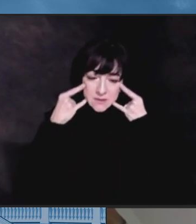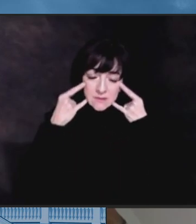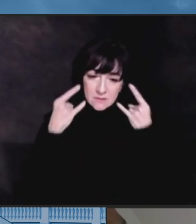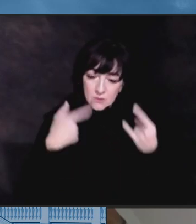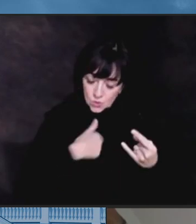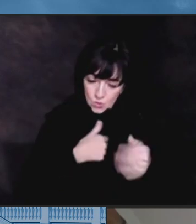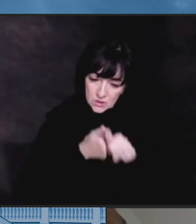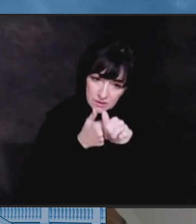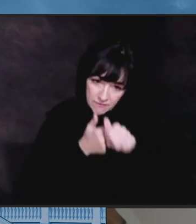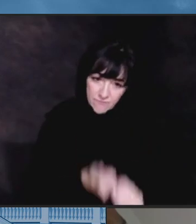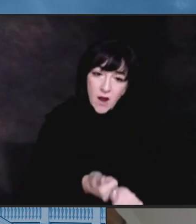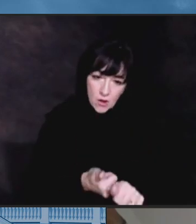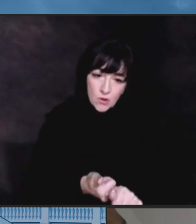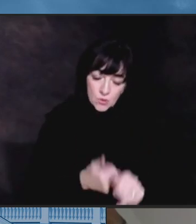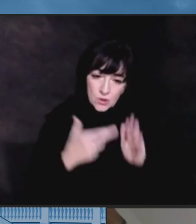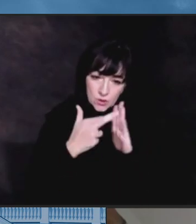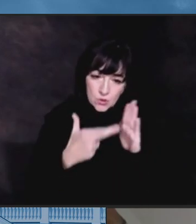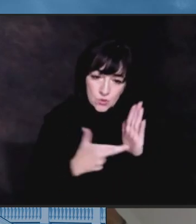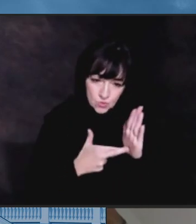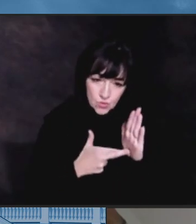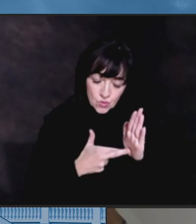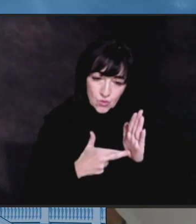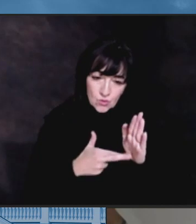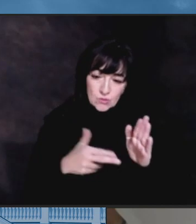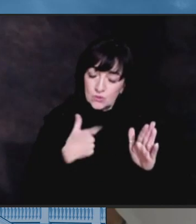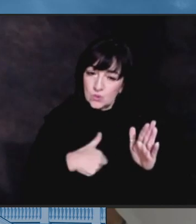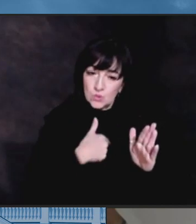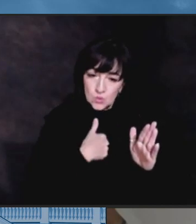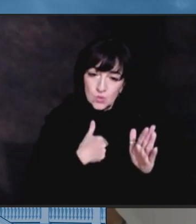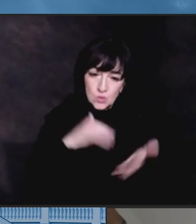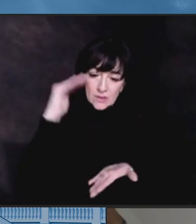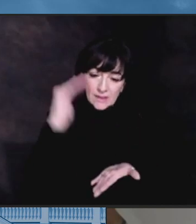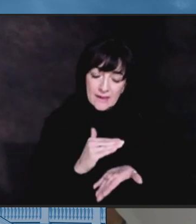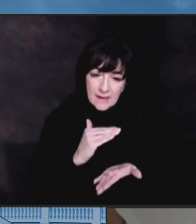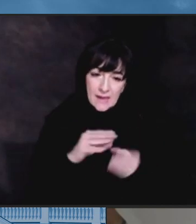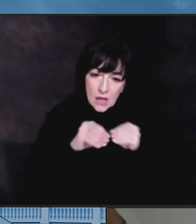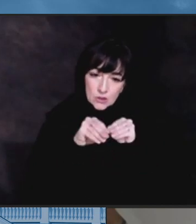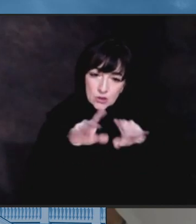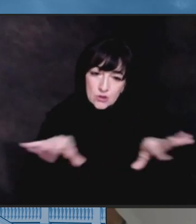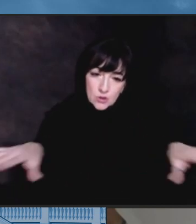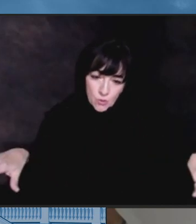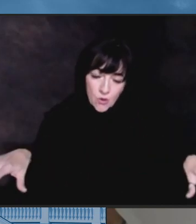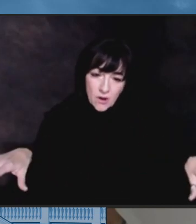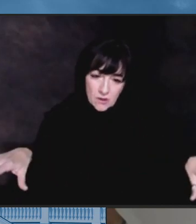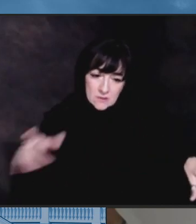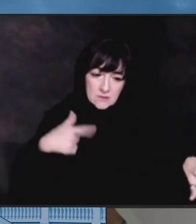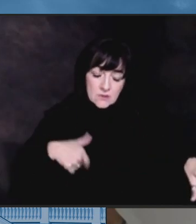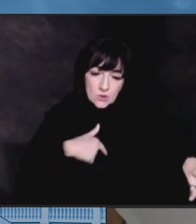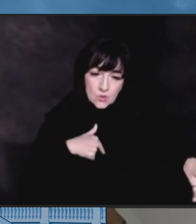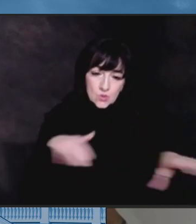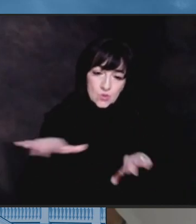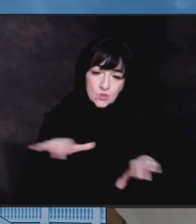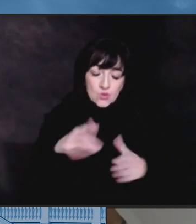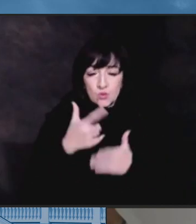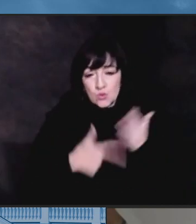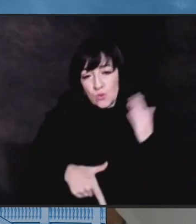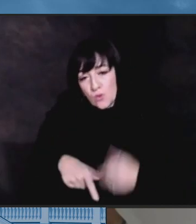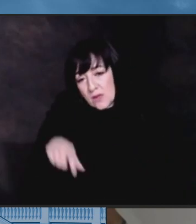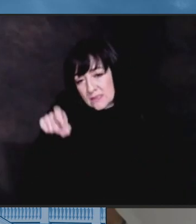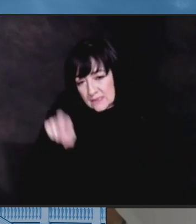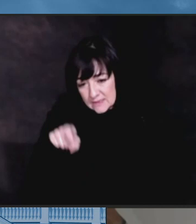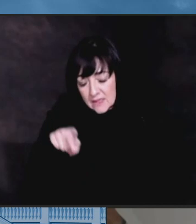the restrictions, by crushing the spread, and by doing what's necessary to keep our